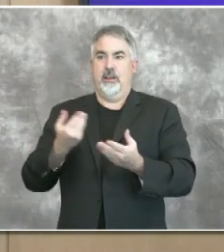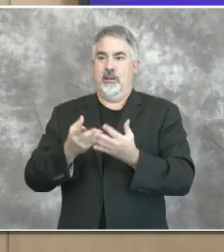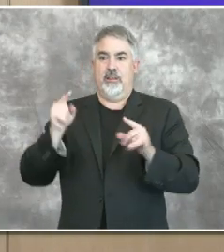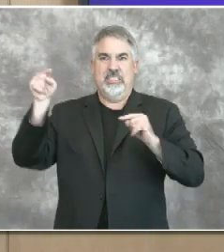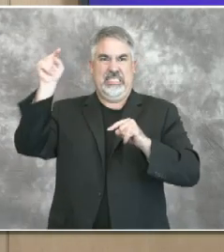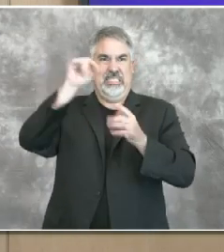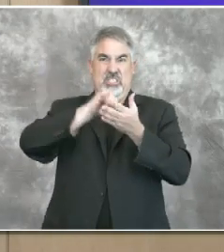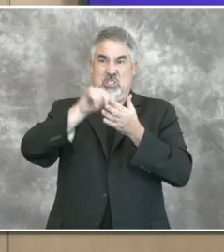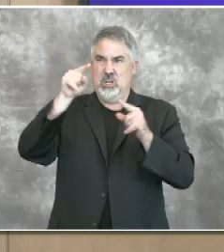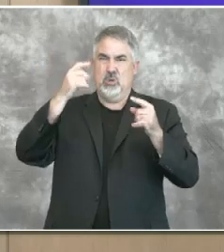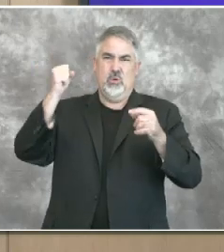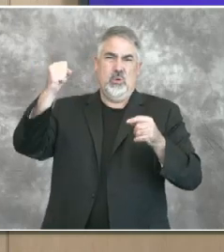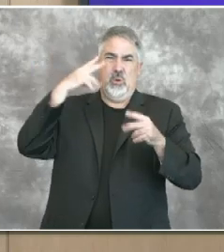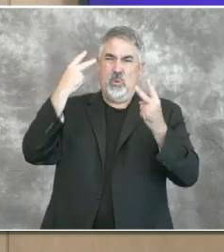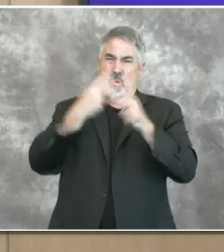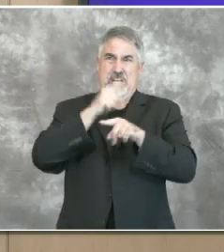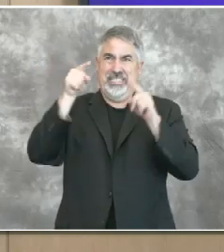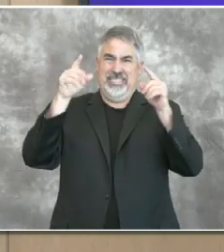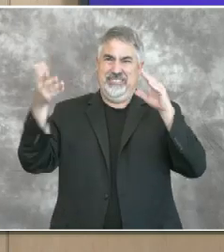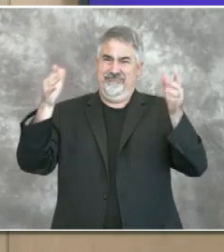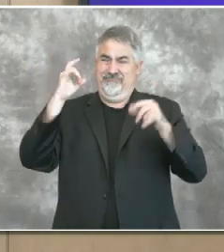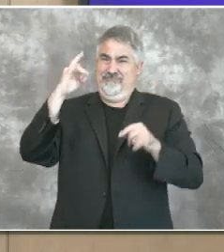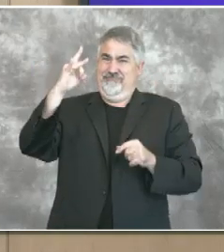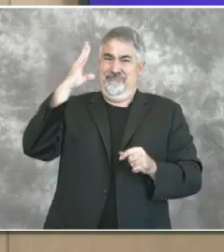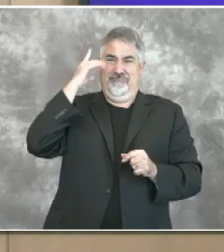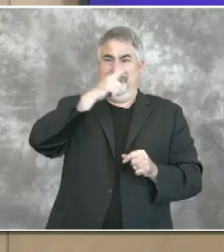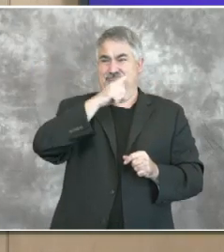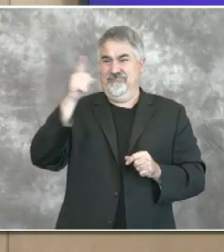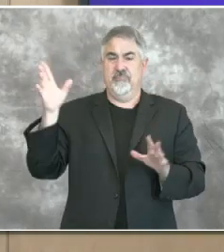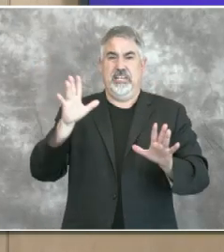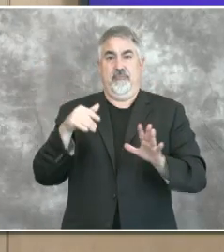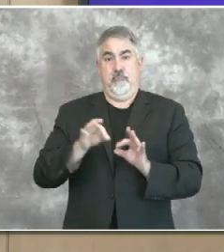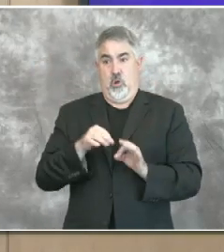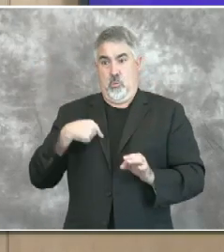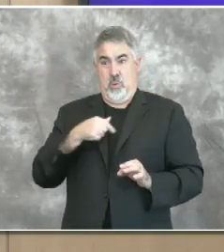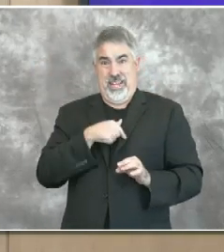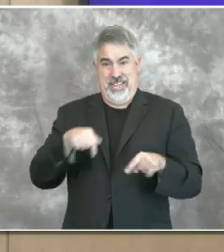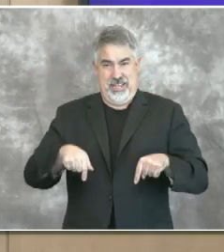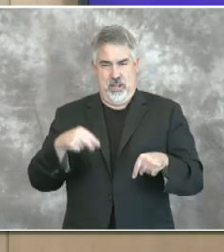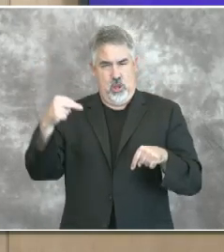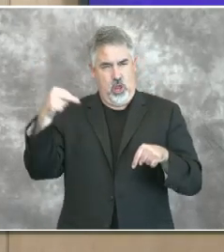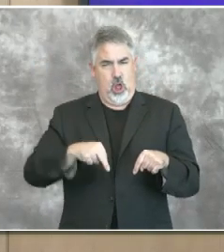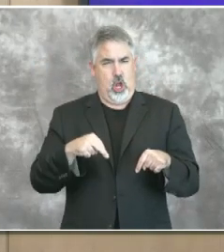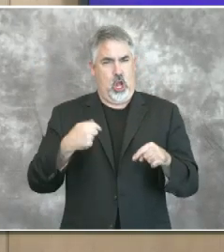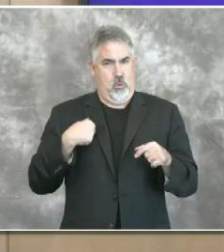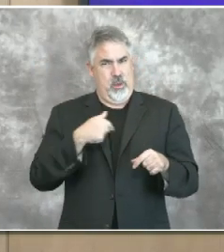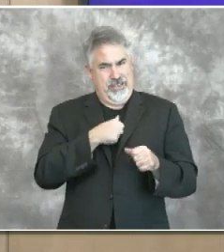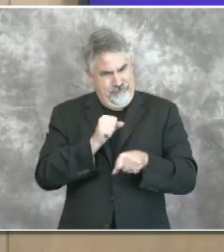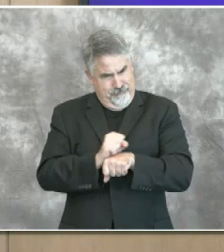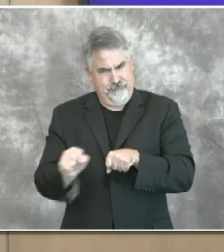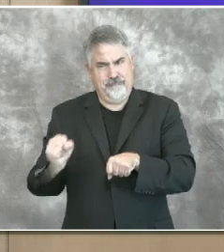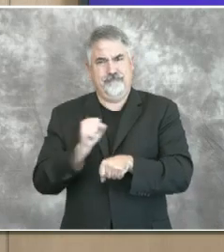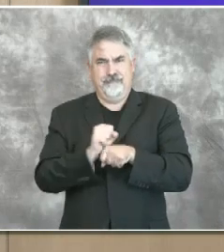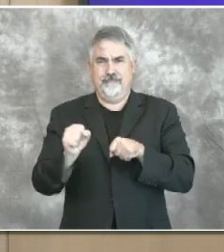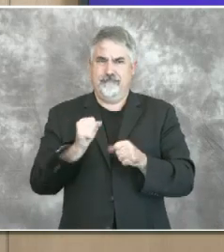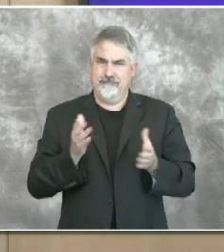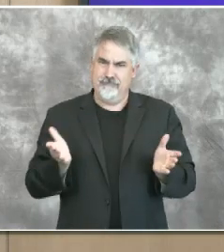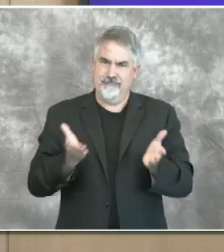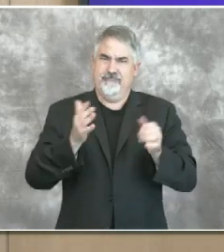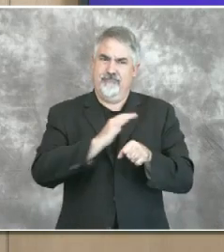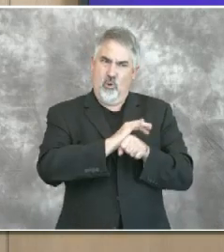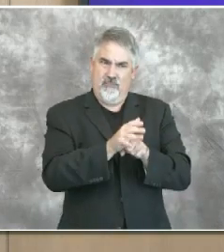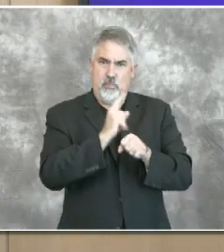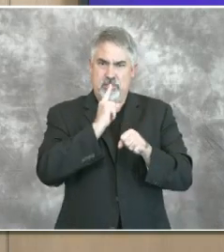is important for us all to remind ourselves daily that the coronavirus is equally contagious in every